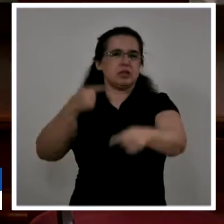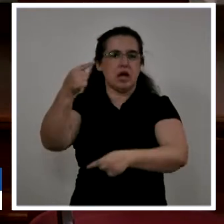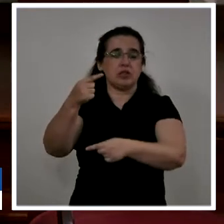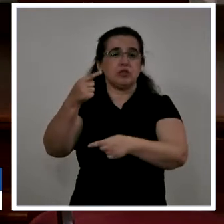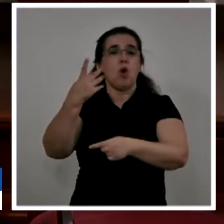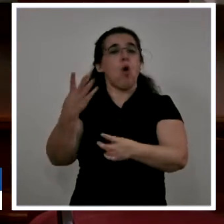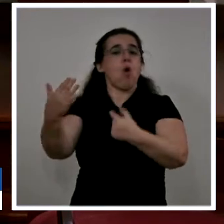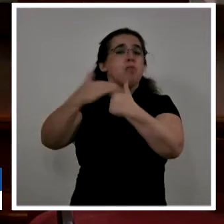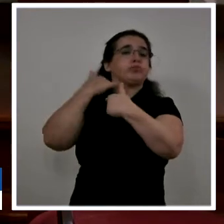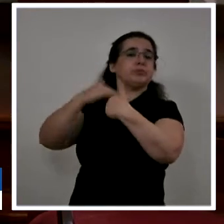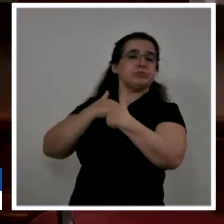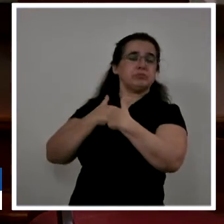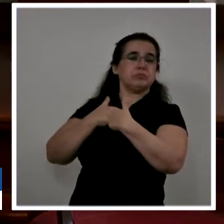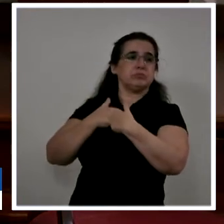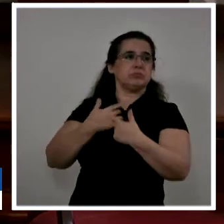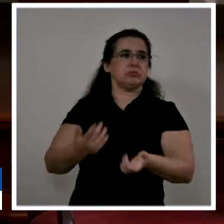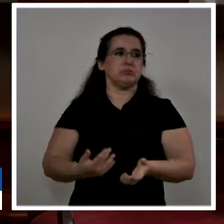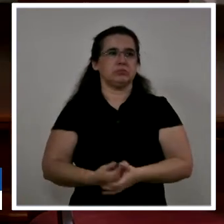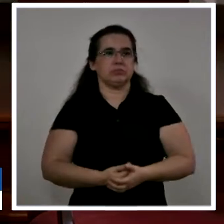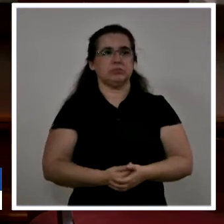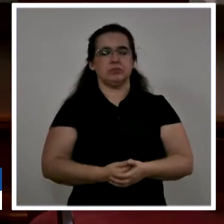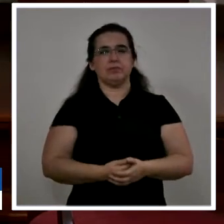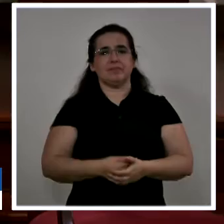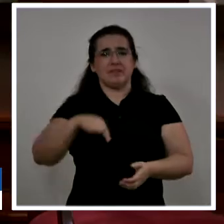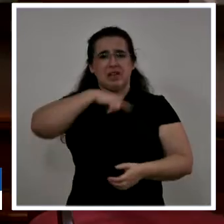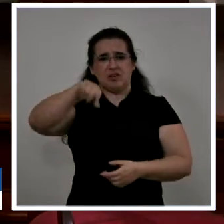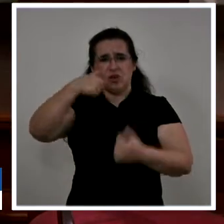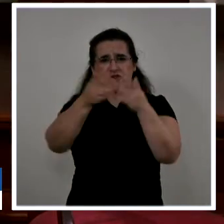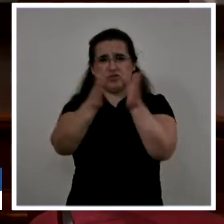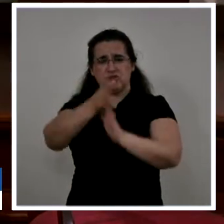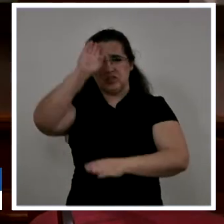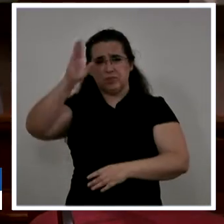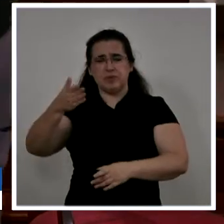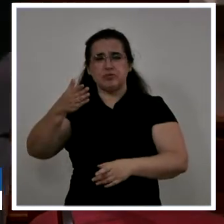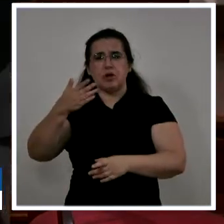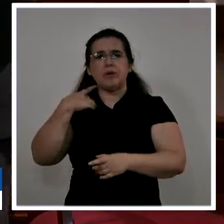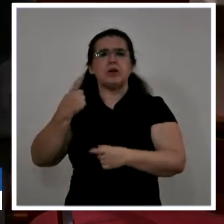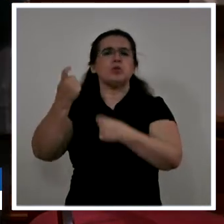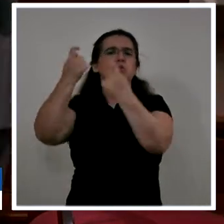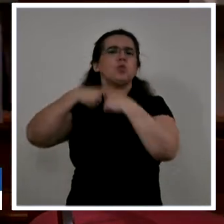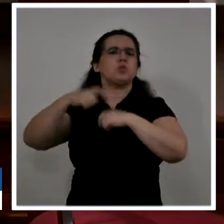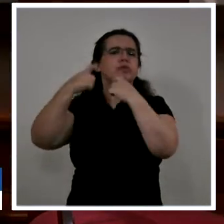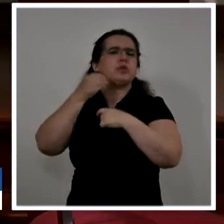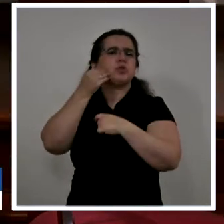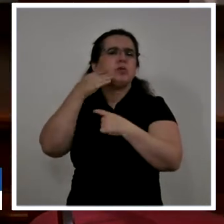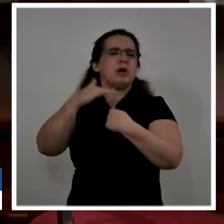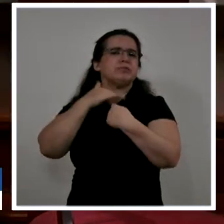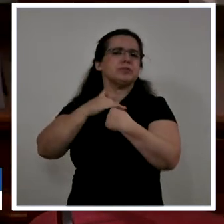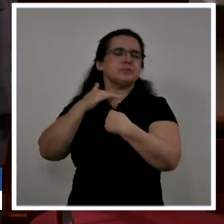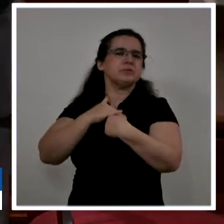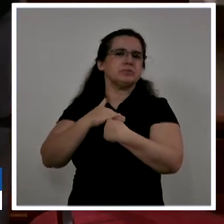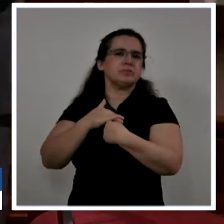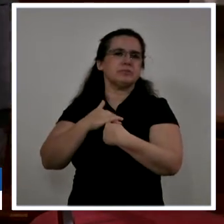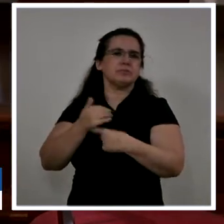cultivados. Now we all know what a cultivated defect is, right? E nós todos sabemos o que é defeito cultivado. I have a cultivated defect for